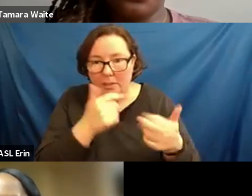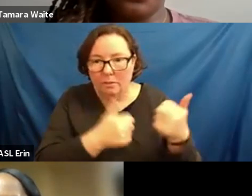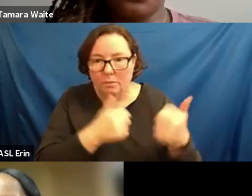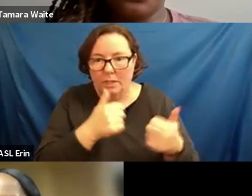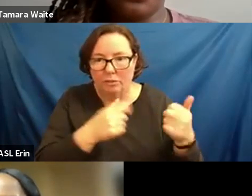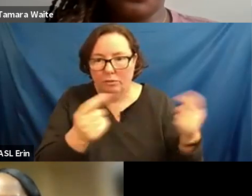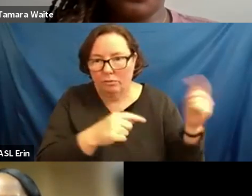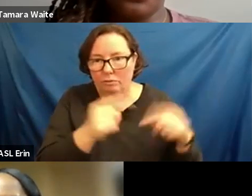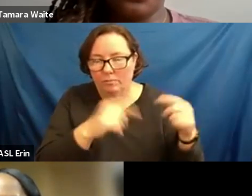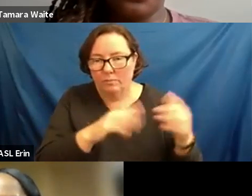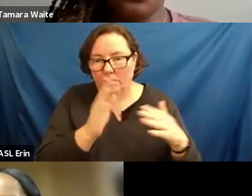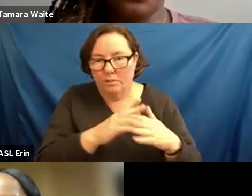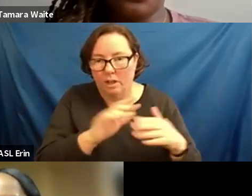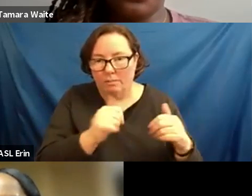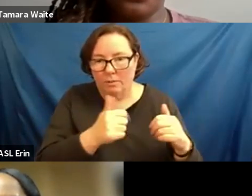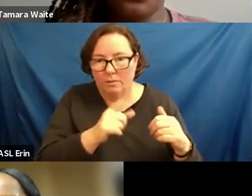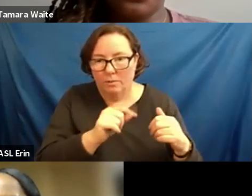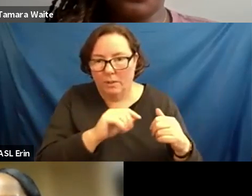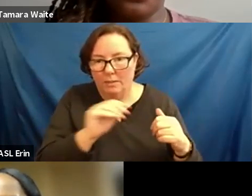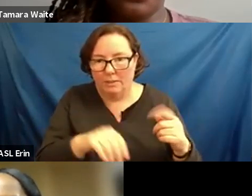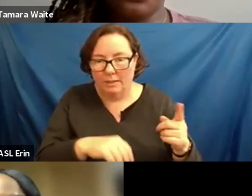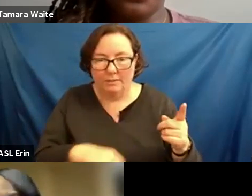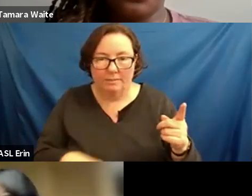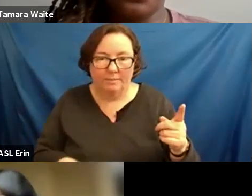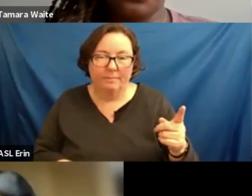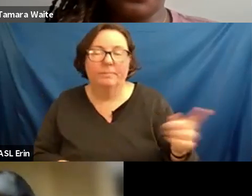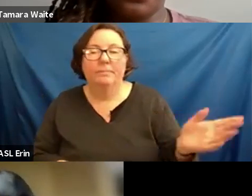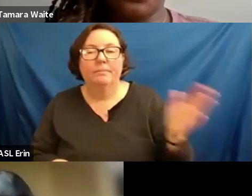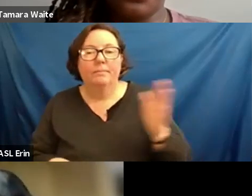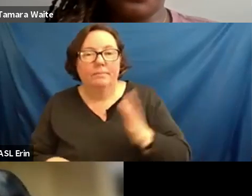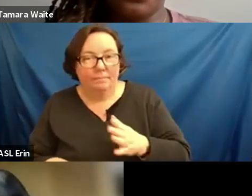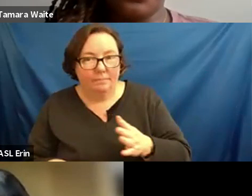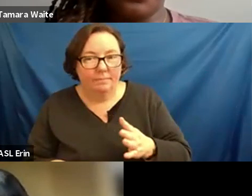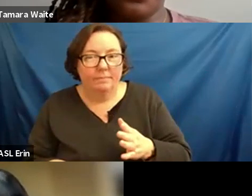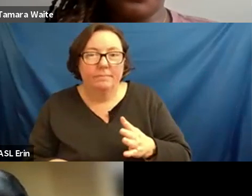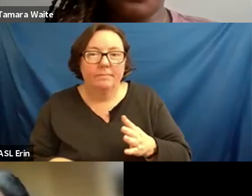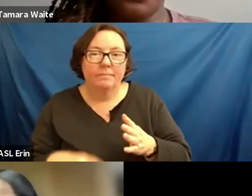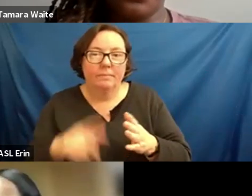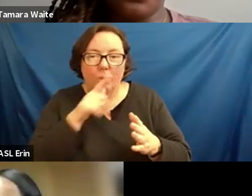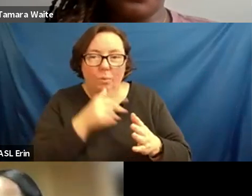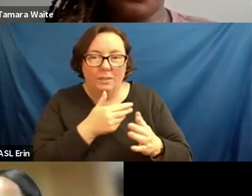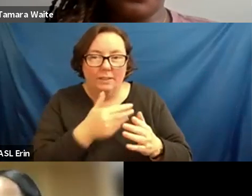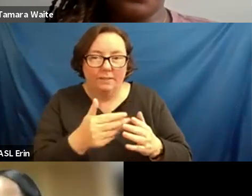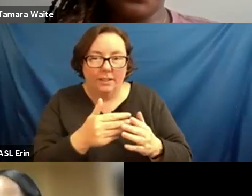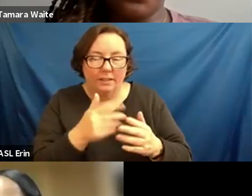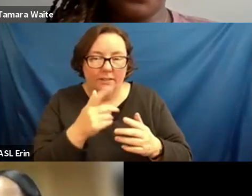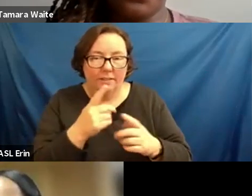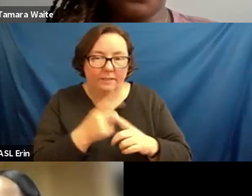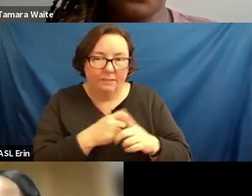how the other students were distributed, and the demographics of people who got invited to each exam